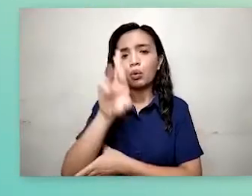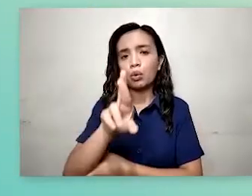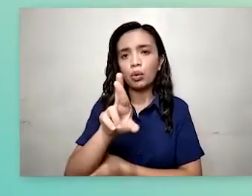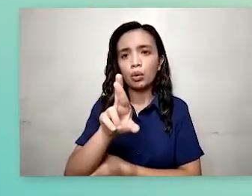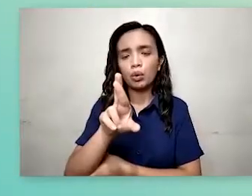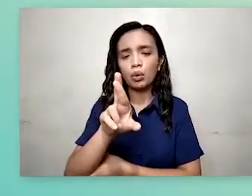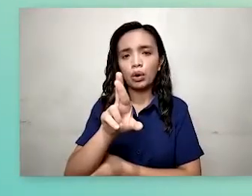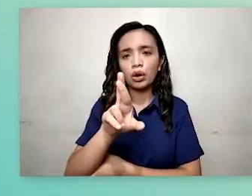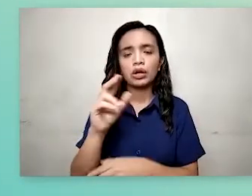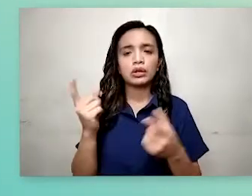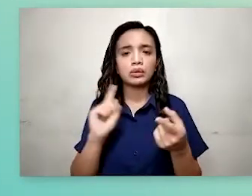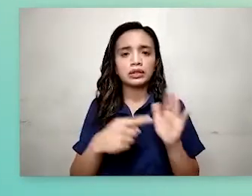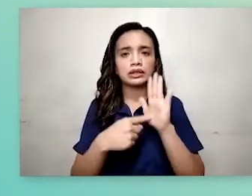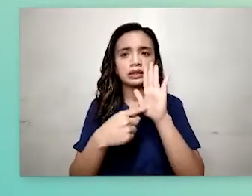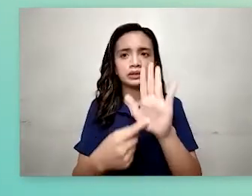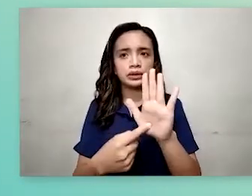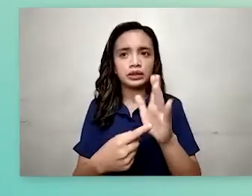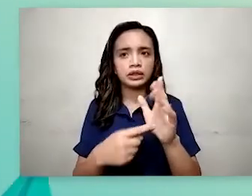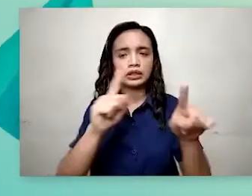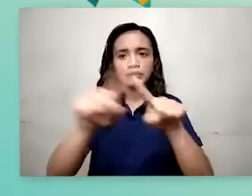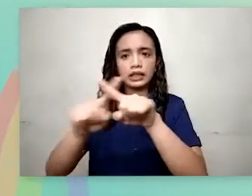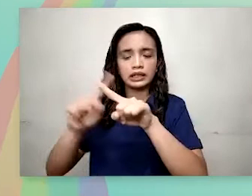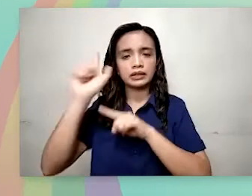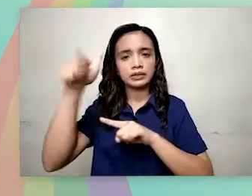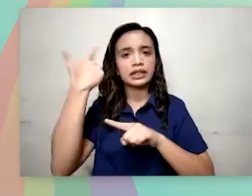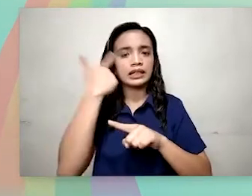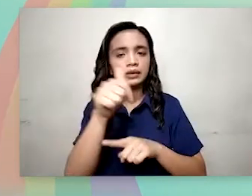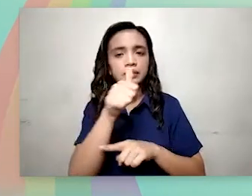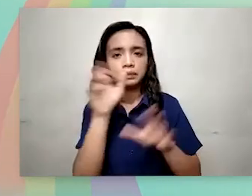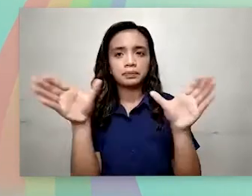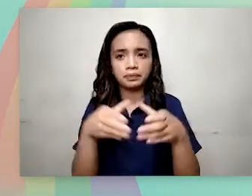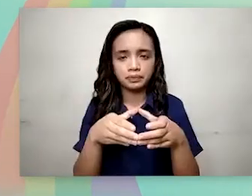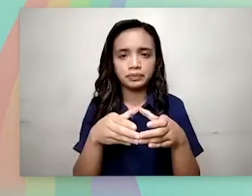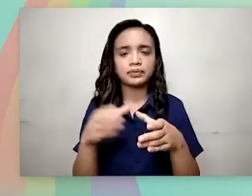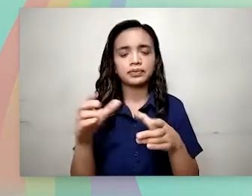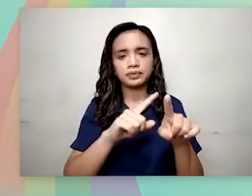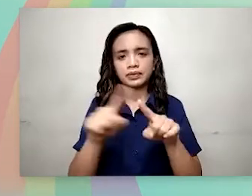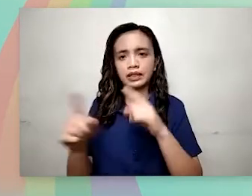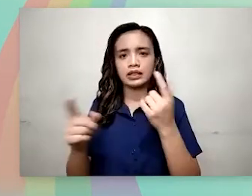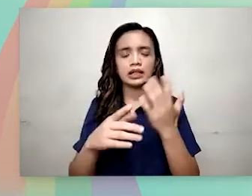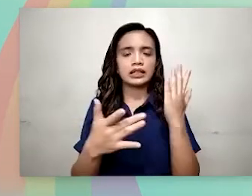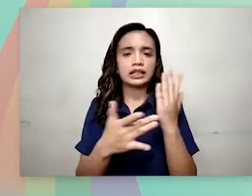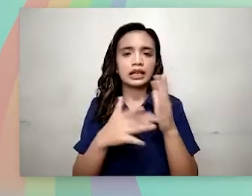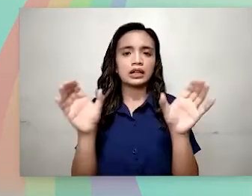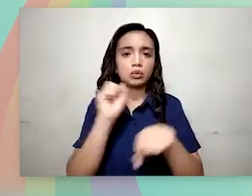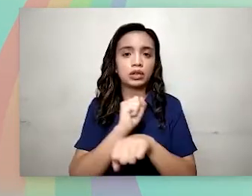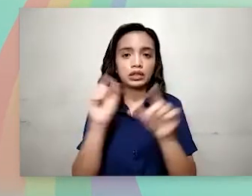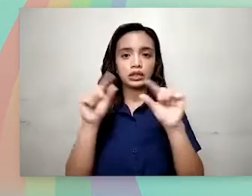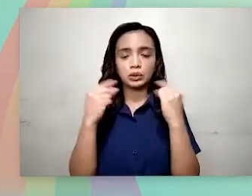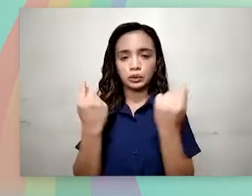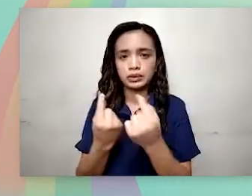as PhilExport representative or alternative representative to the PhilExport president in various government and private